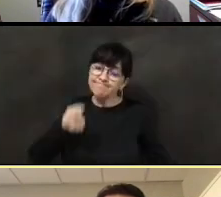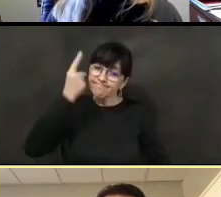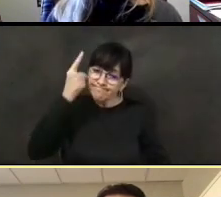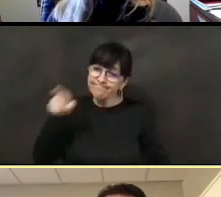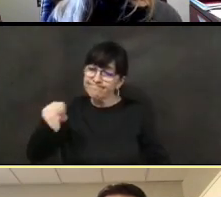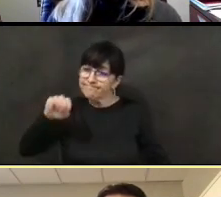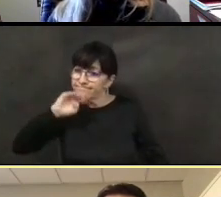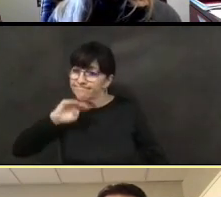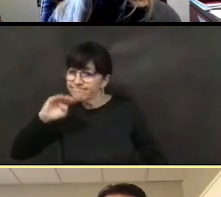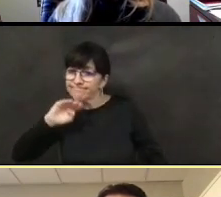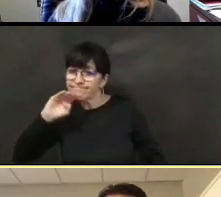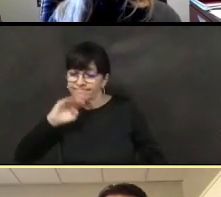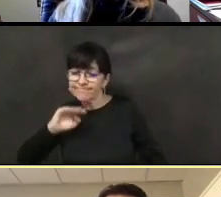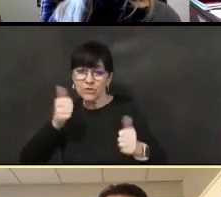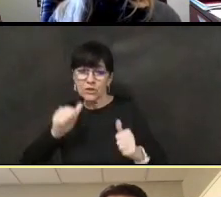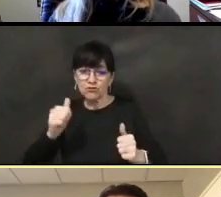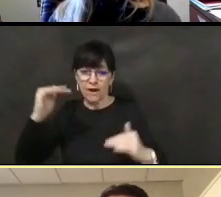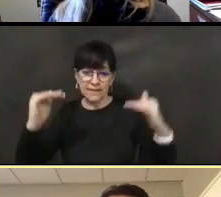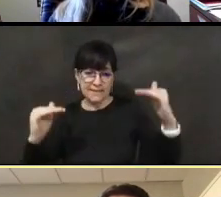diligent as we enter this next phase.